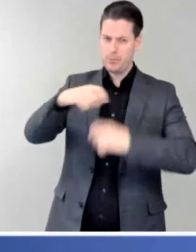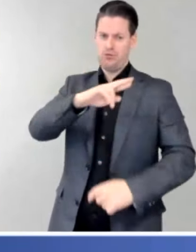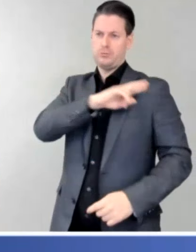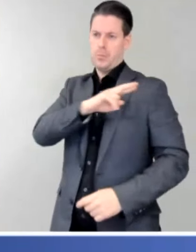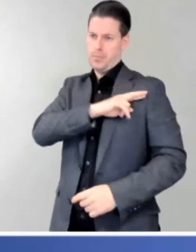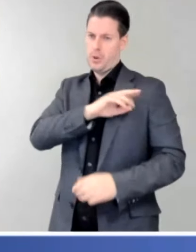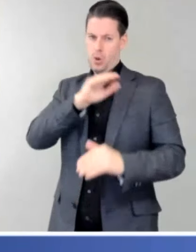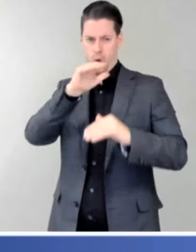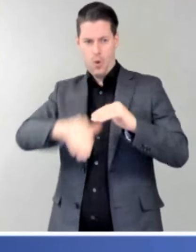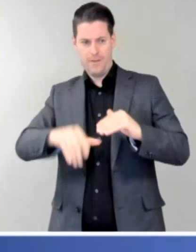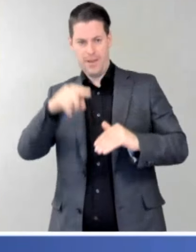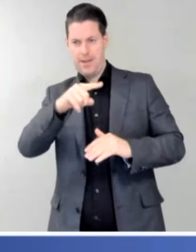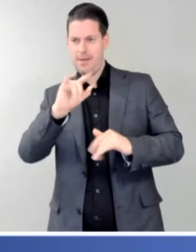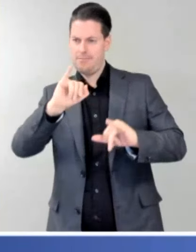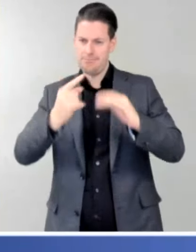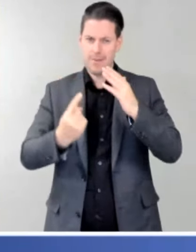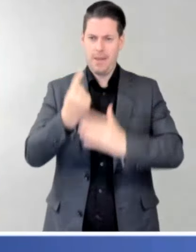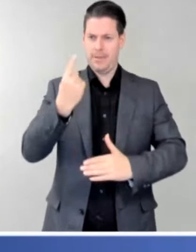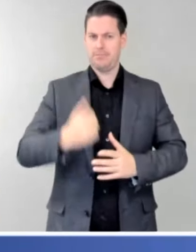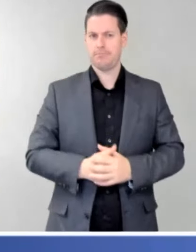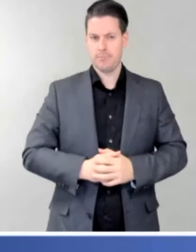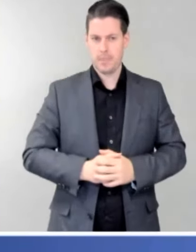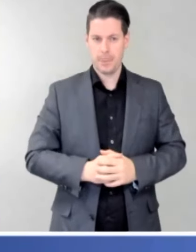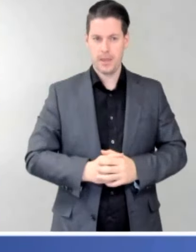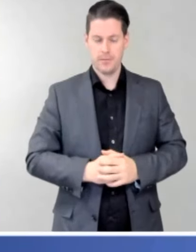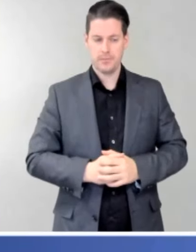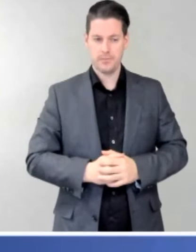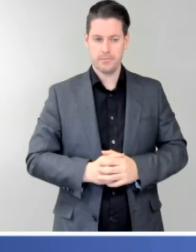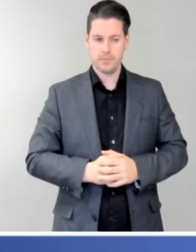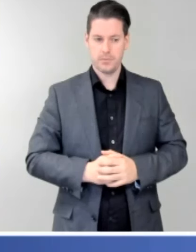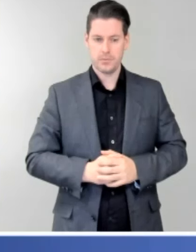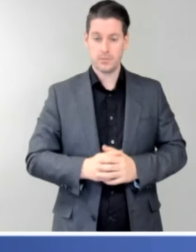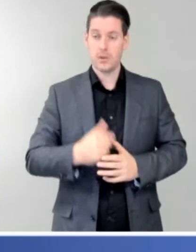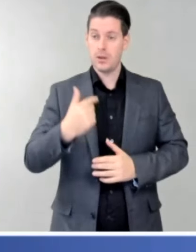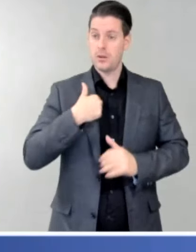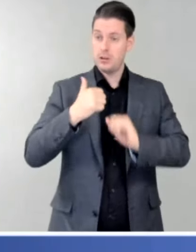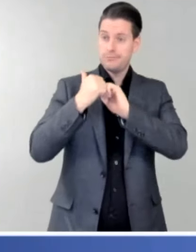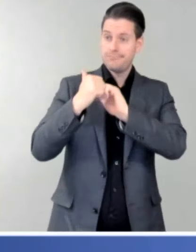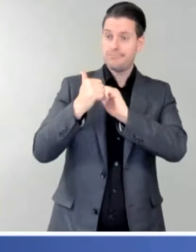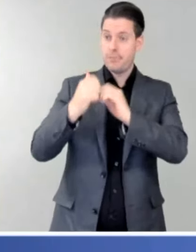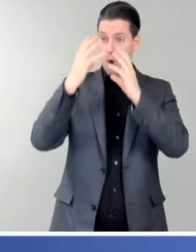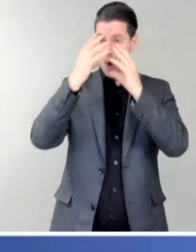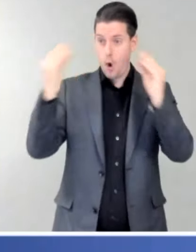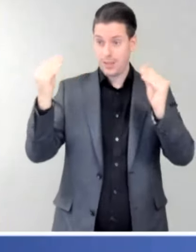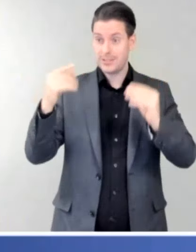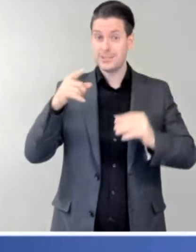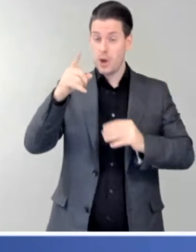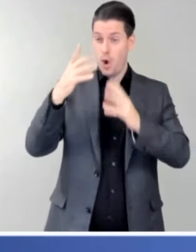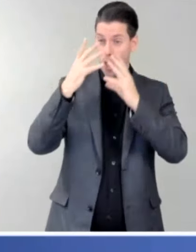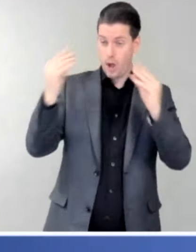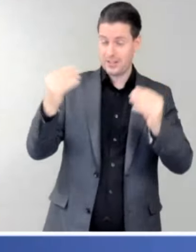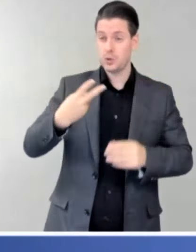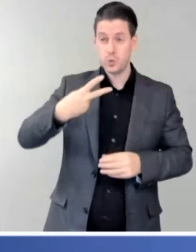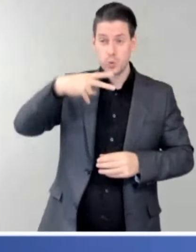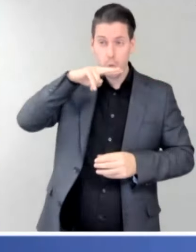July 2014. I recommit to our ongoing partnership with the Netherlands, which lost nearly 200 nationals, with Malaysia,